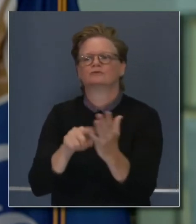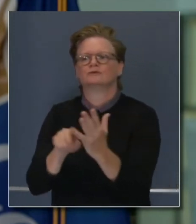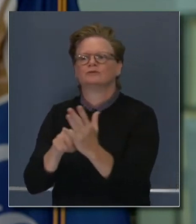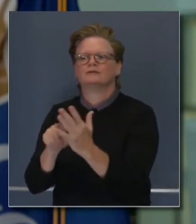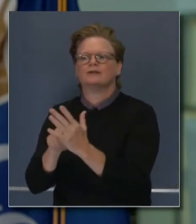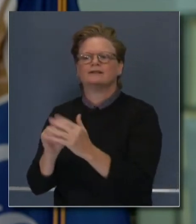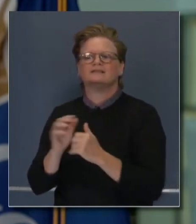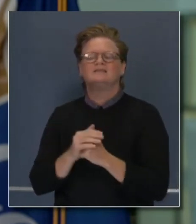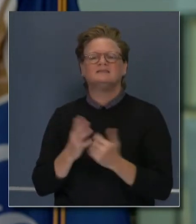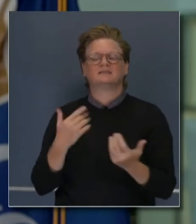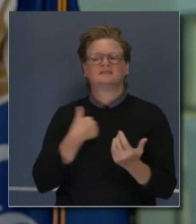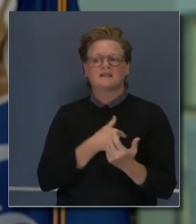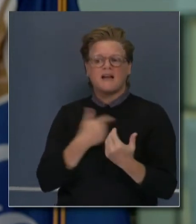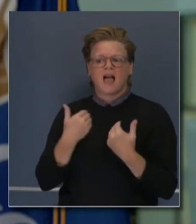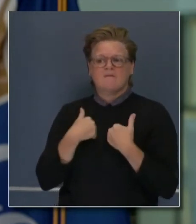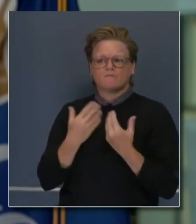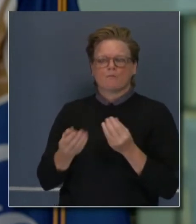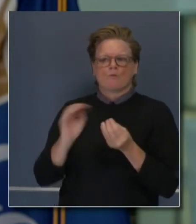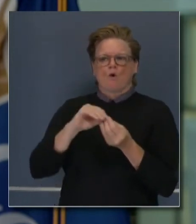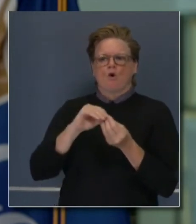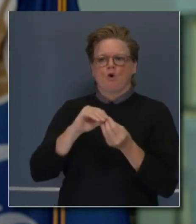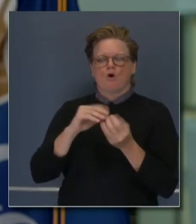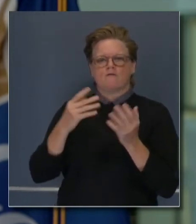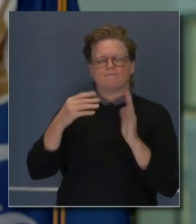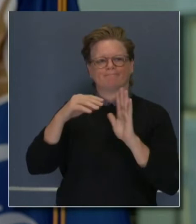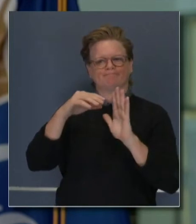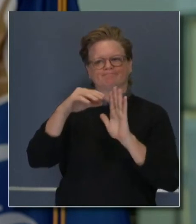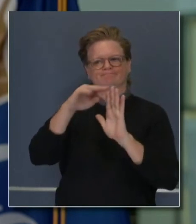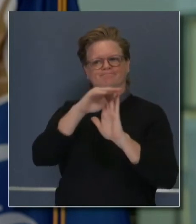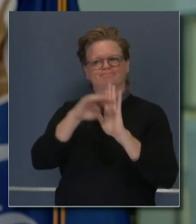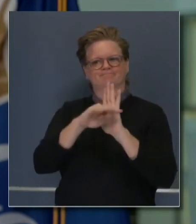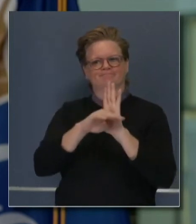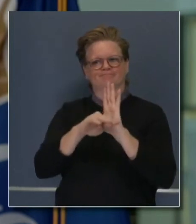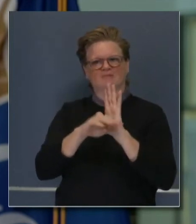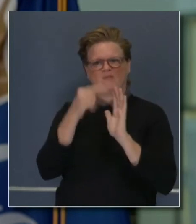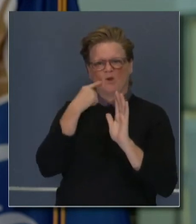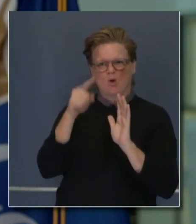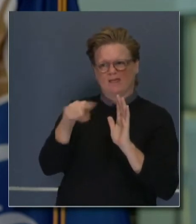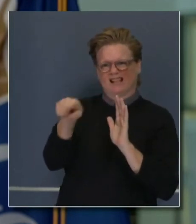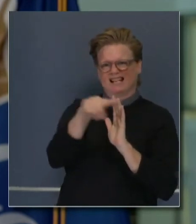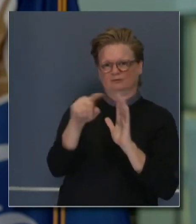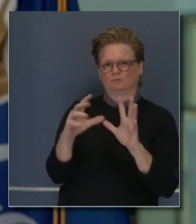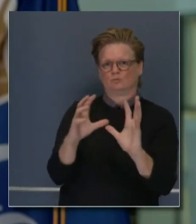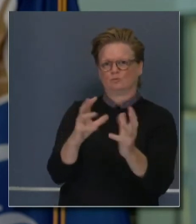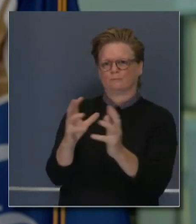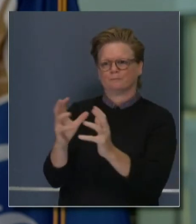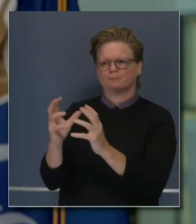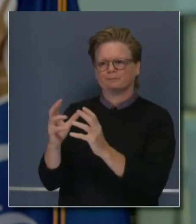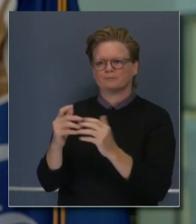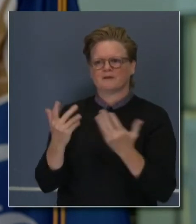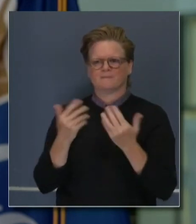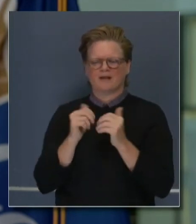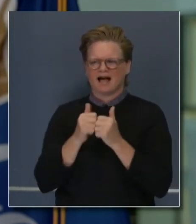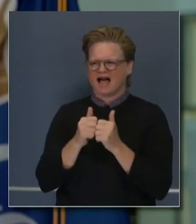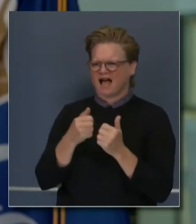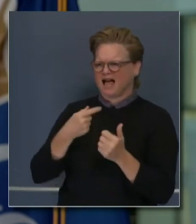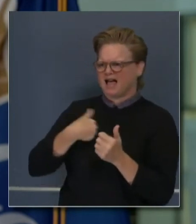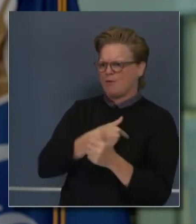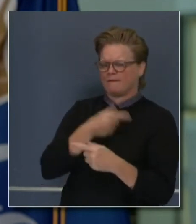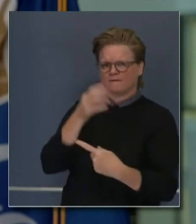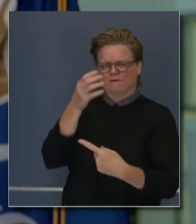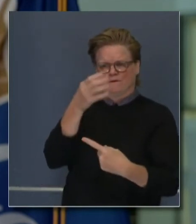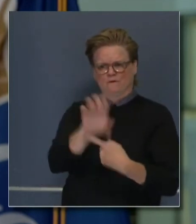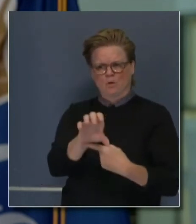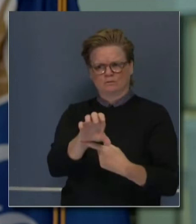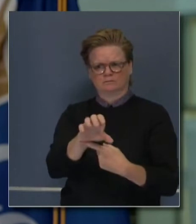additional guidelines and working, including with the legislature, to expand our enforcement capacity, and that's currently being negotiated